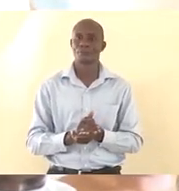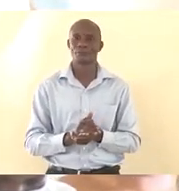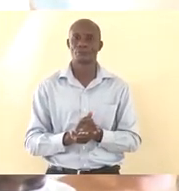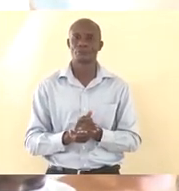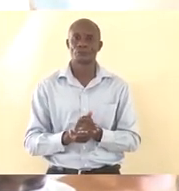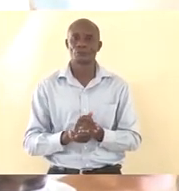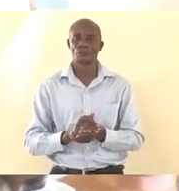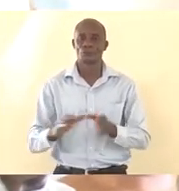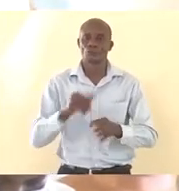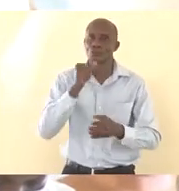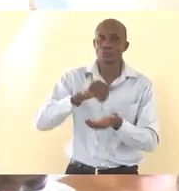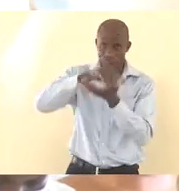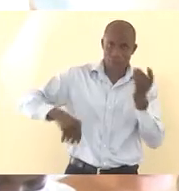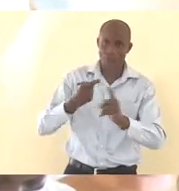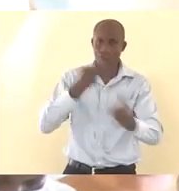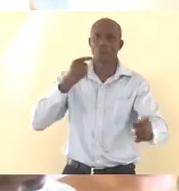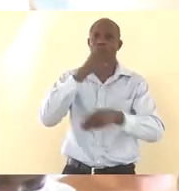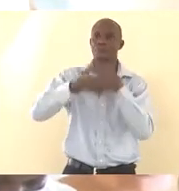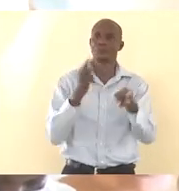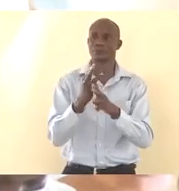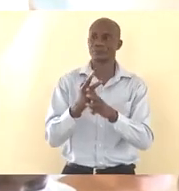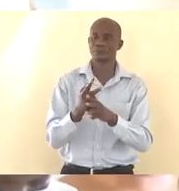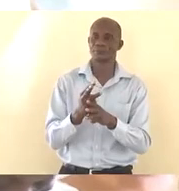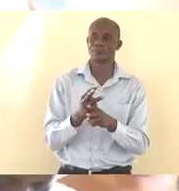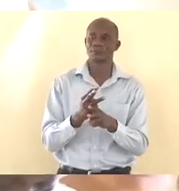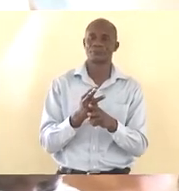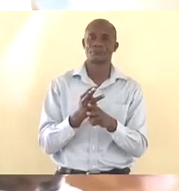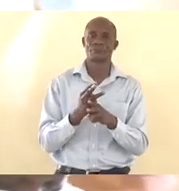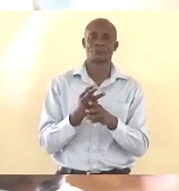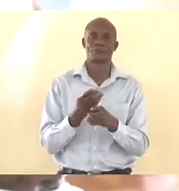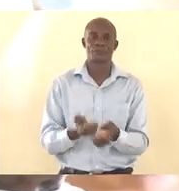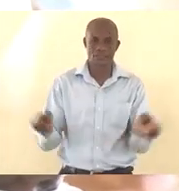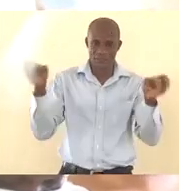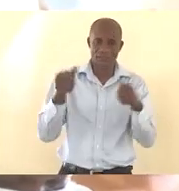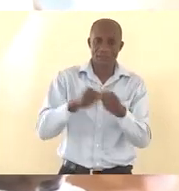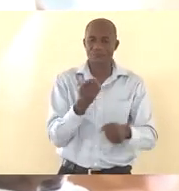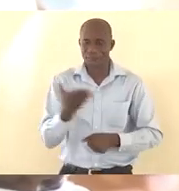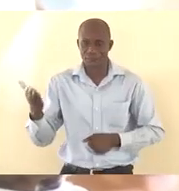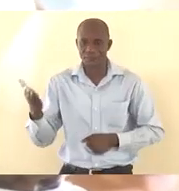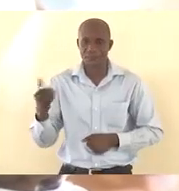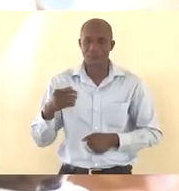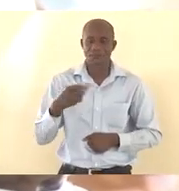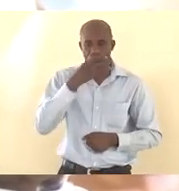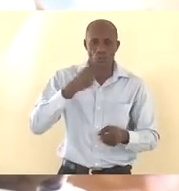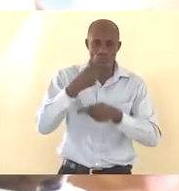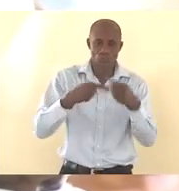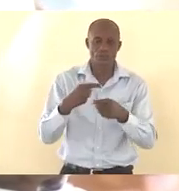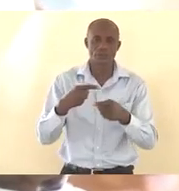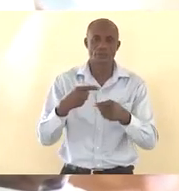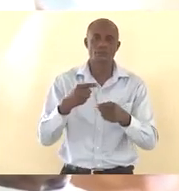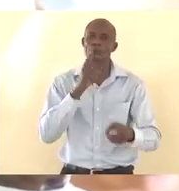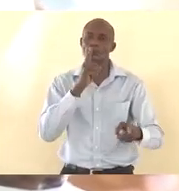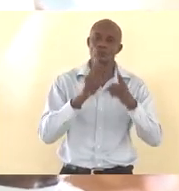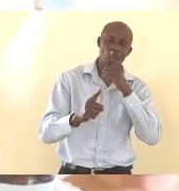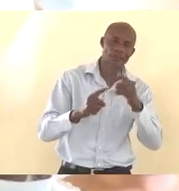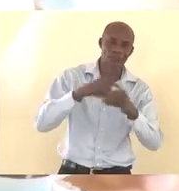Do not take them out of the world. Yeah, do not take them out of the world. Now, everything there was going about,